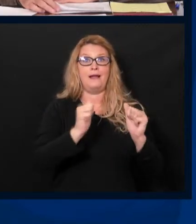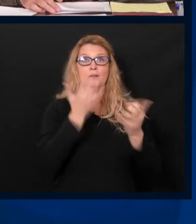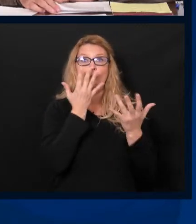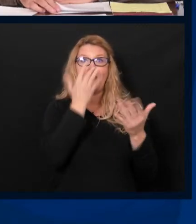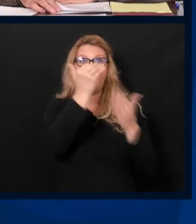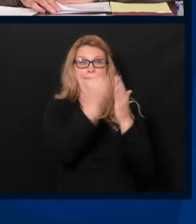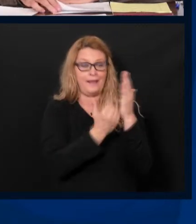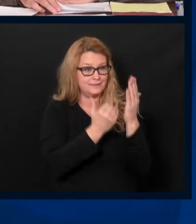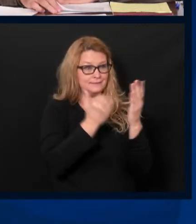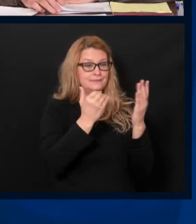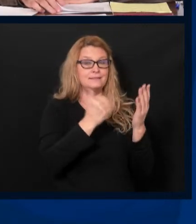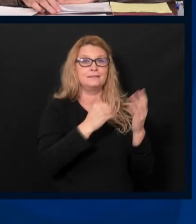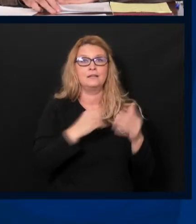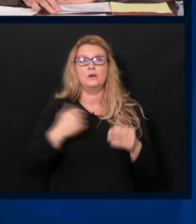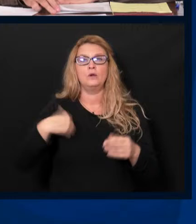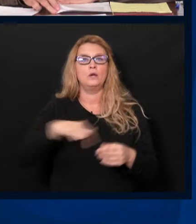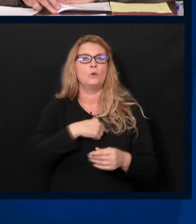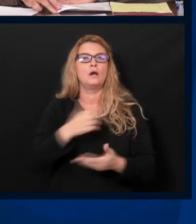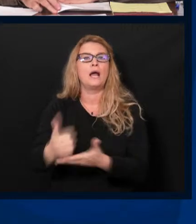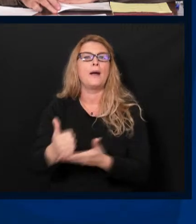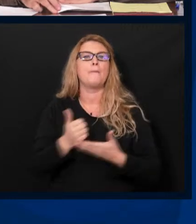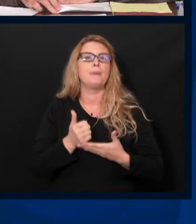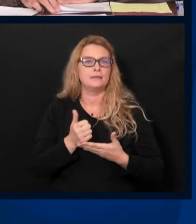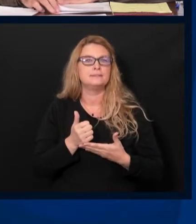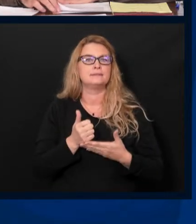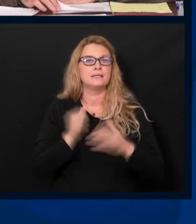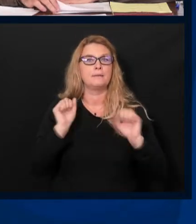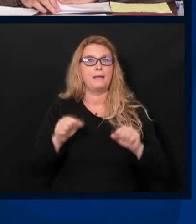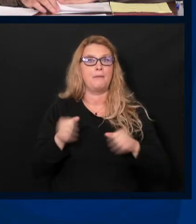it'll just only facilitate and help you to be able